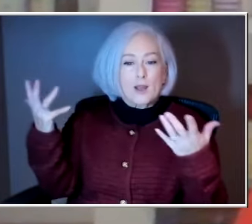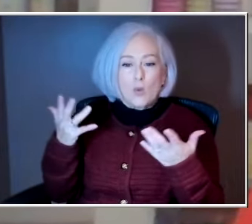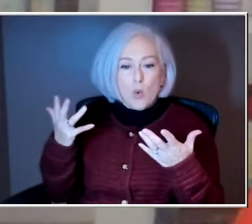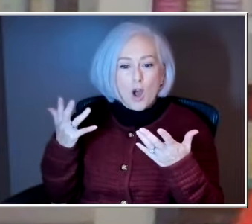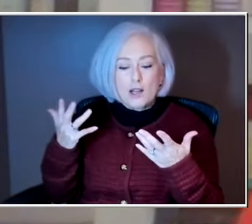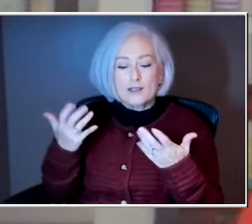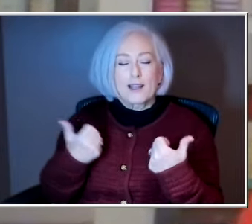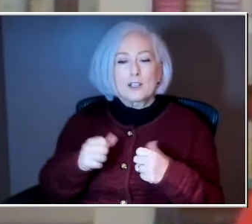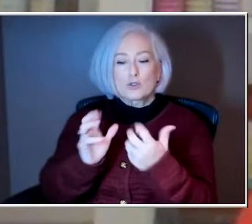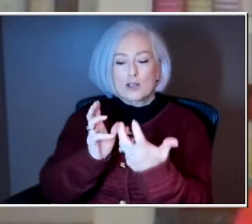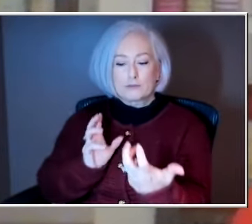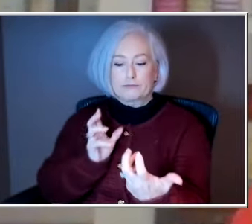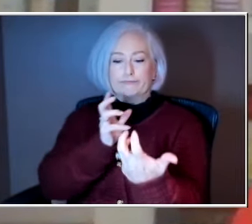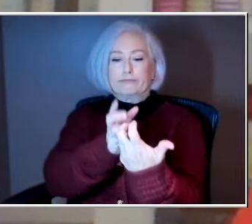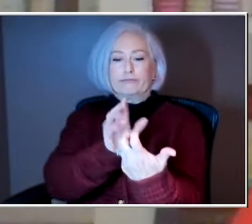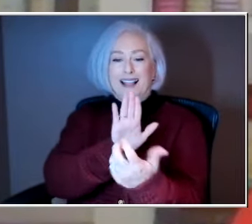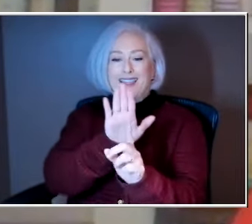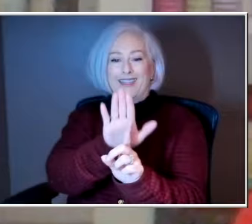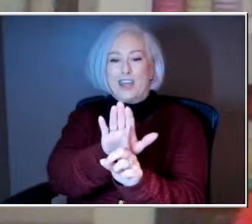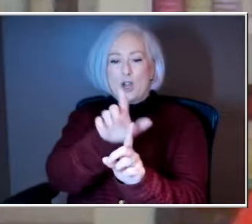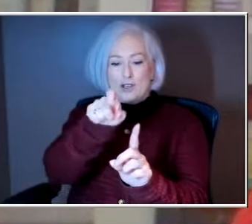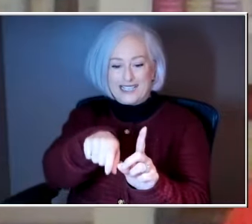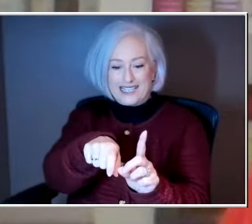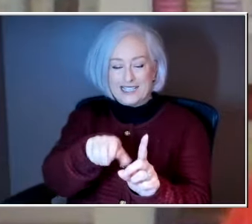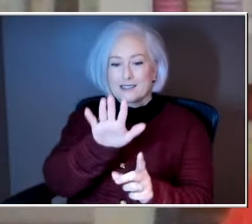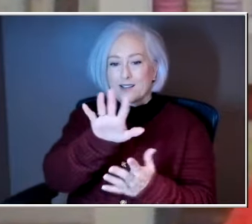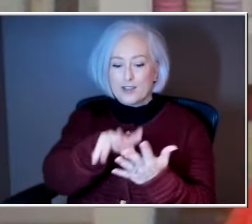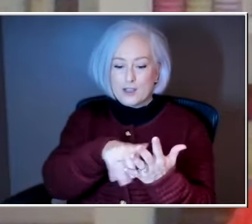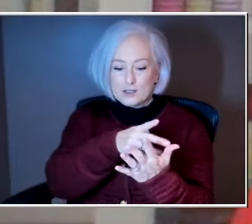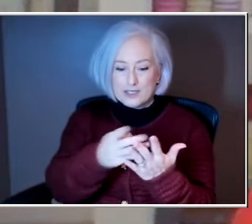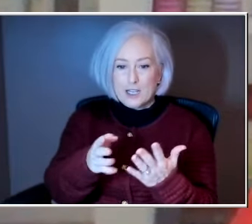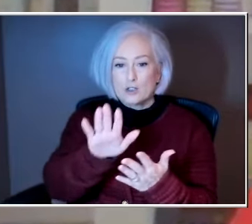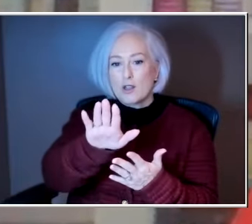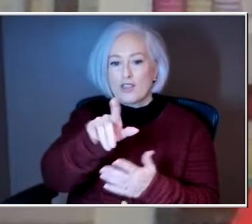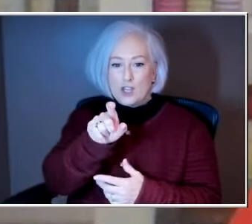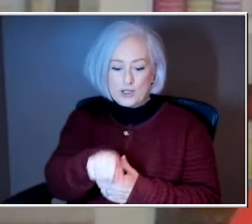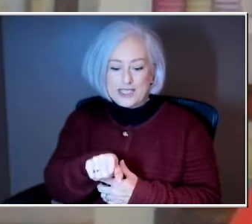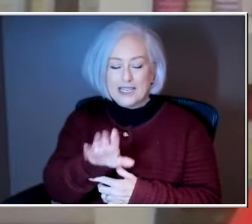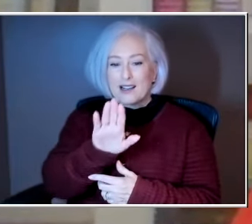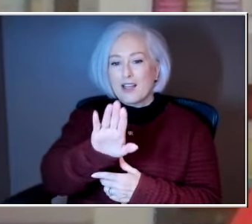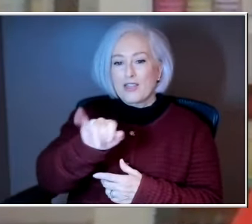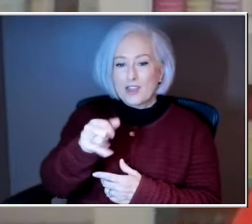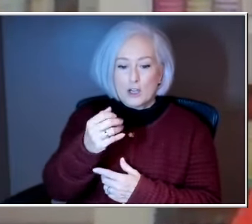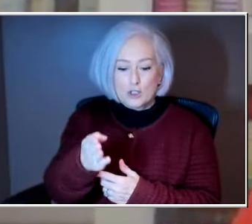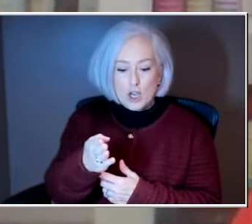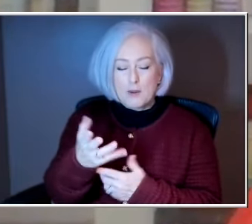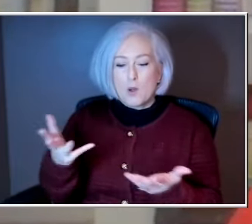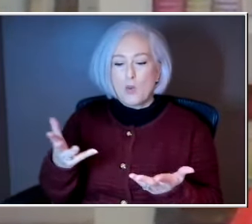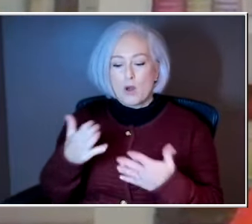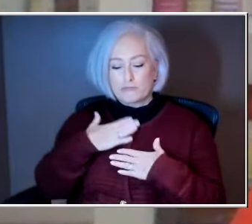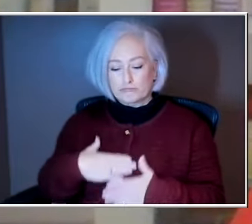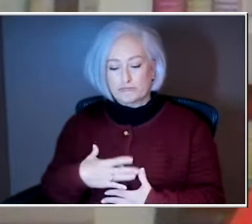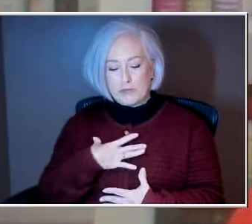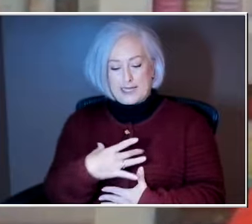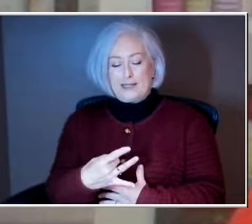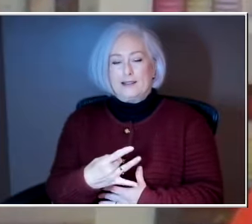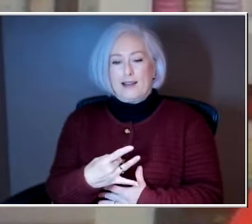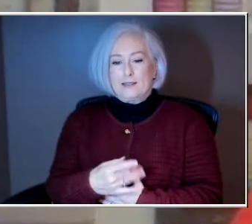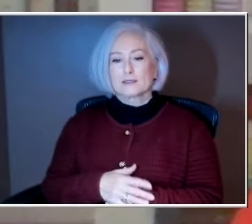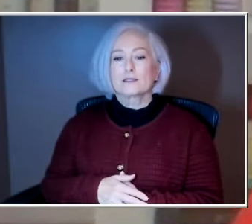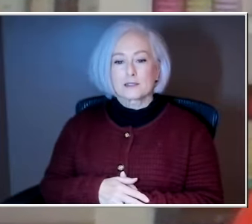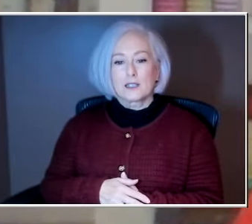their specific needs, their schedule, their job, and what they tolerate. So there are a lot of different types